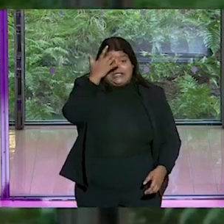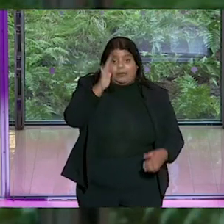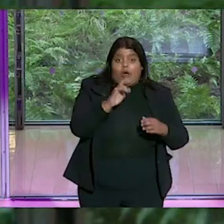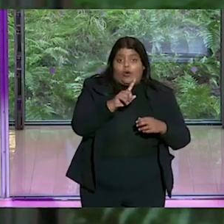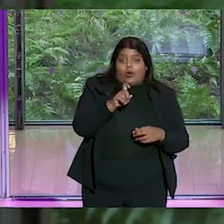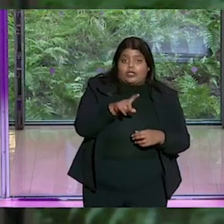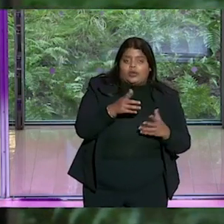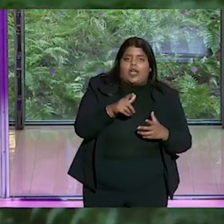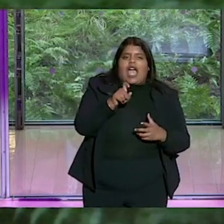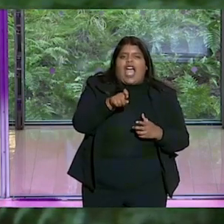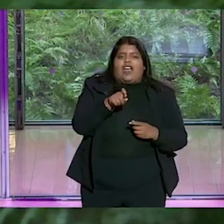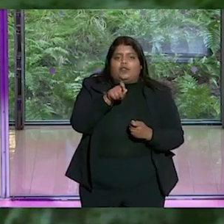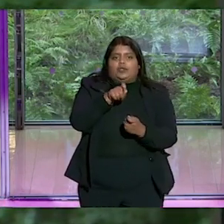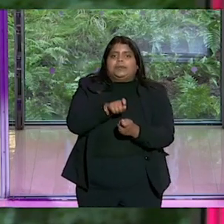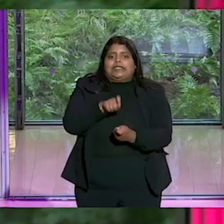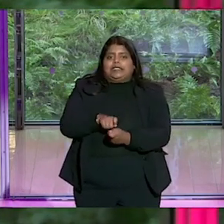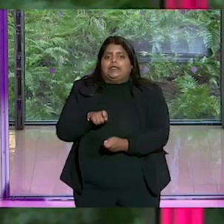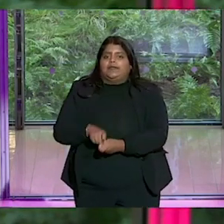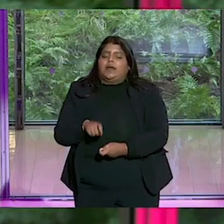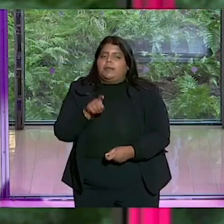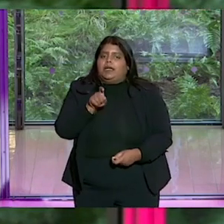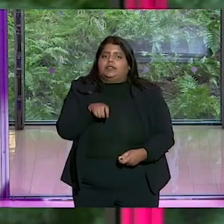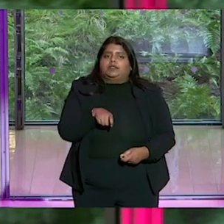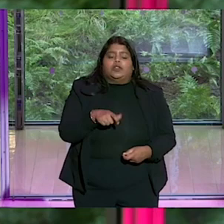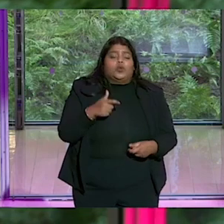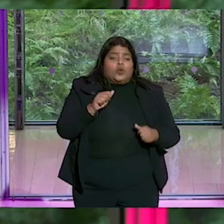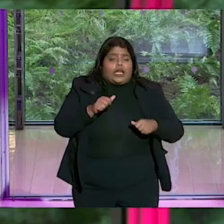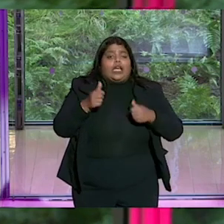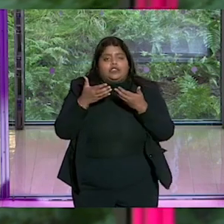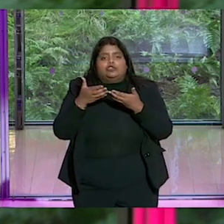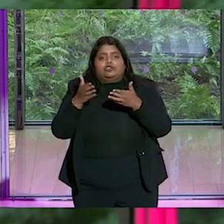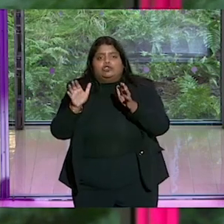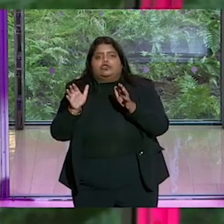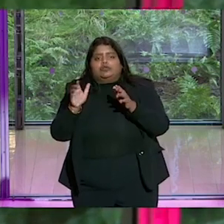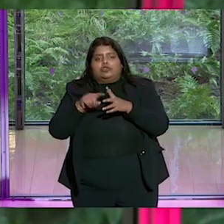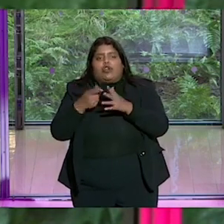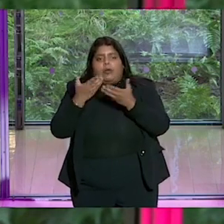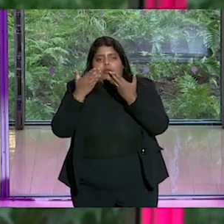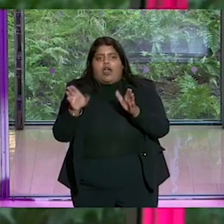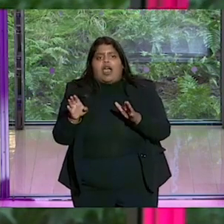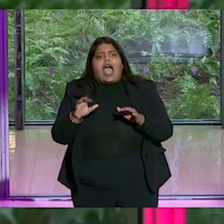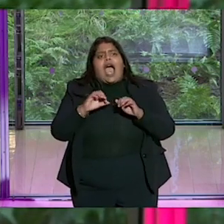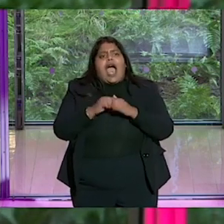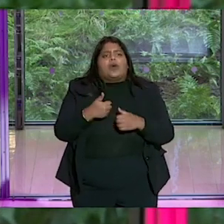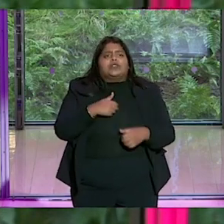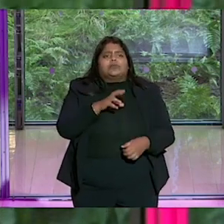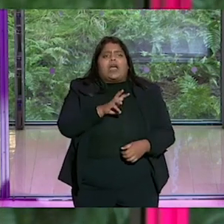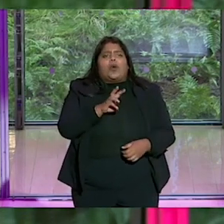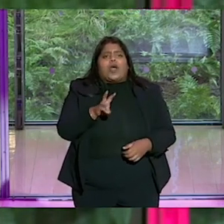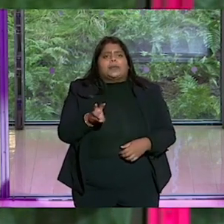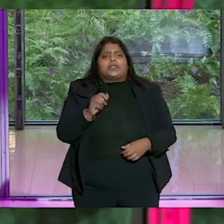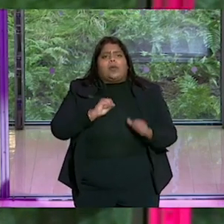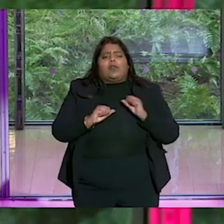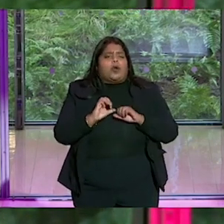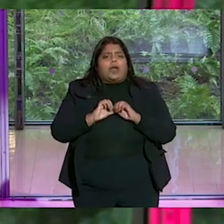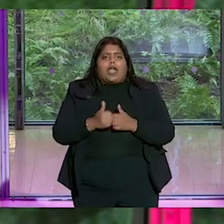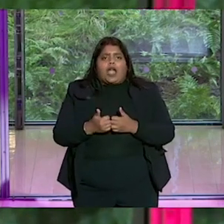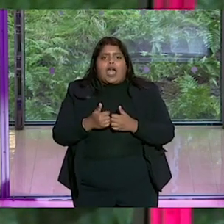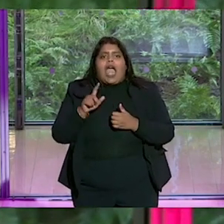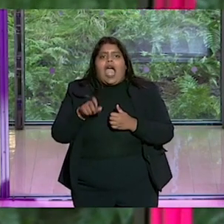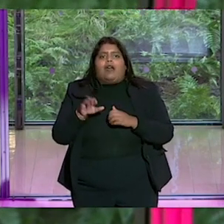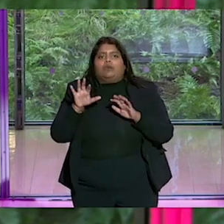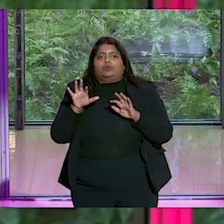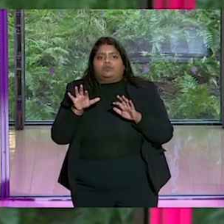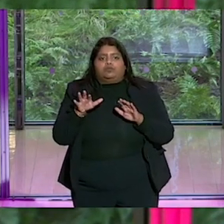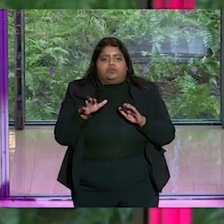first you need to get specific. You can start very broad. How is my website performing? But we want to narrow that